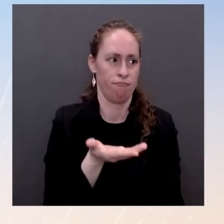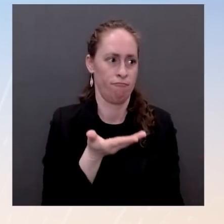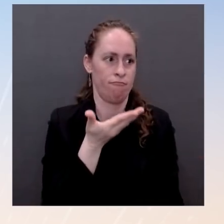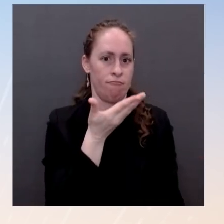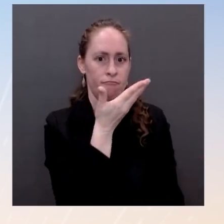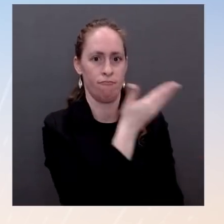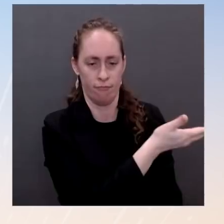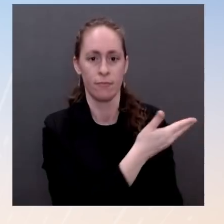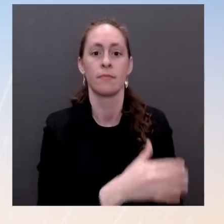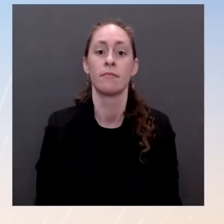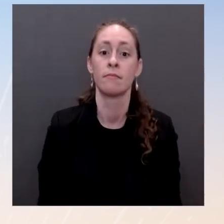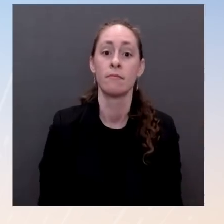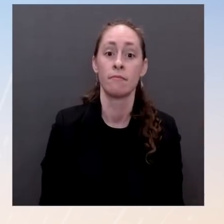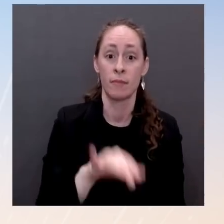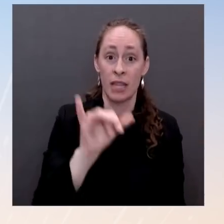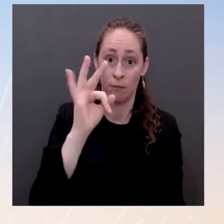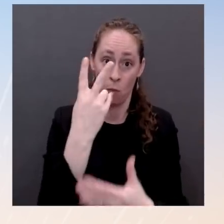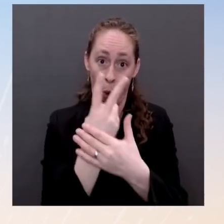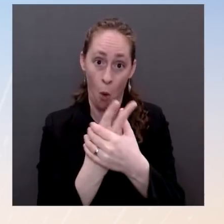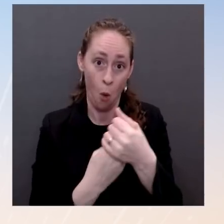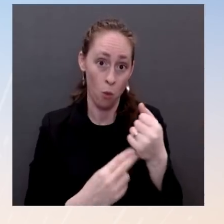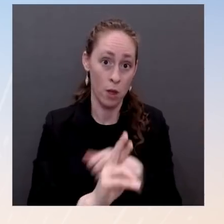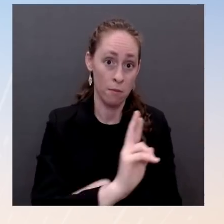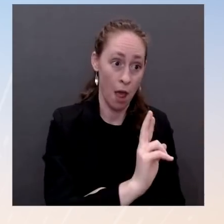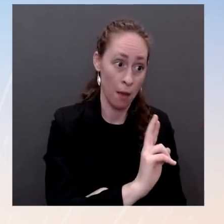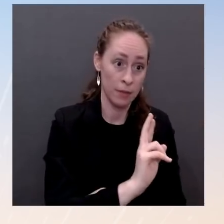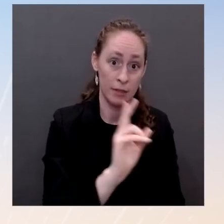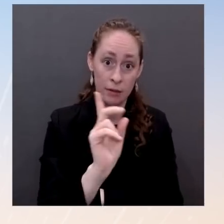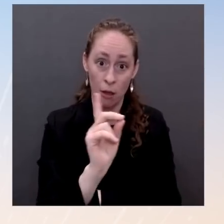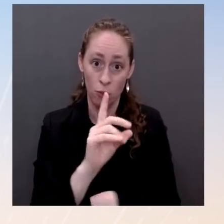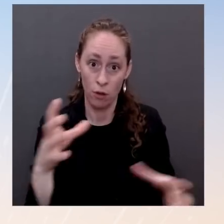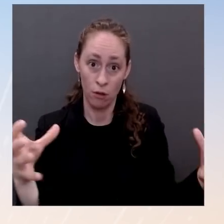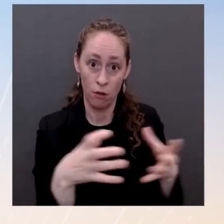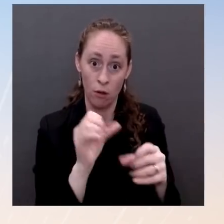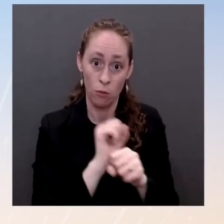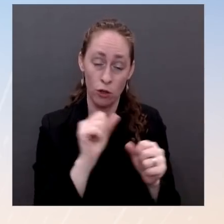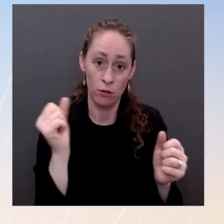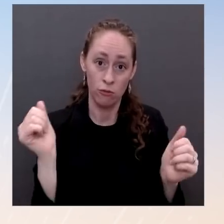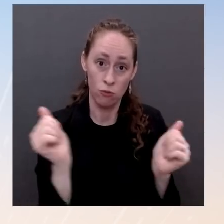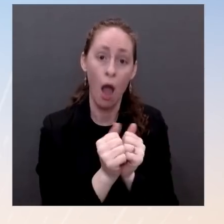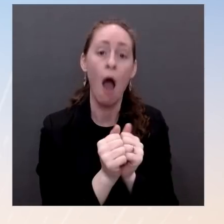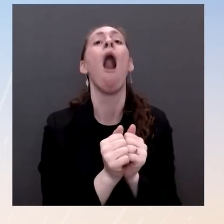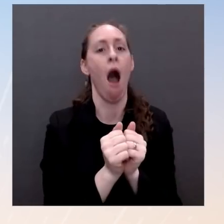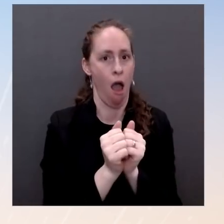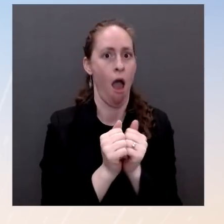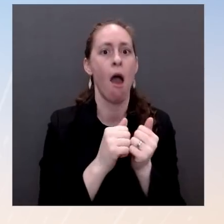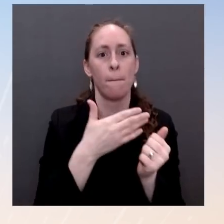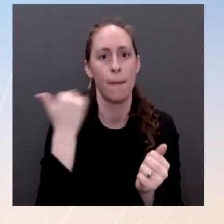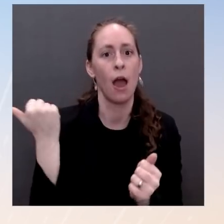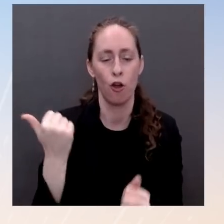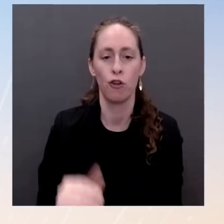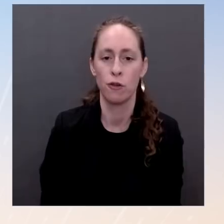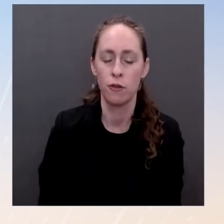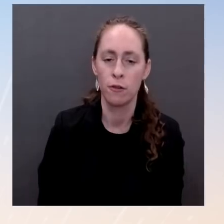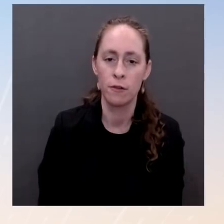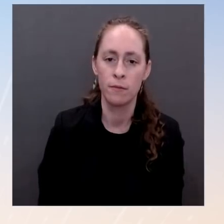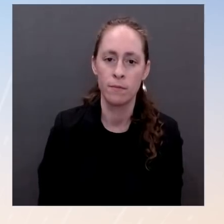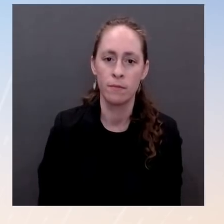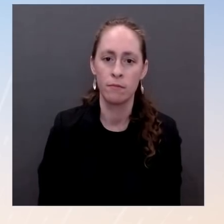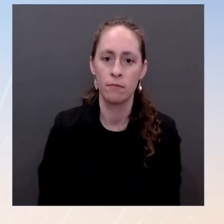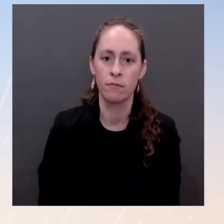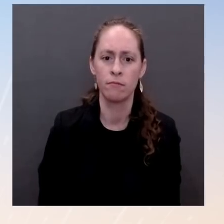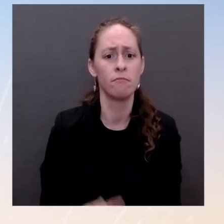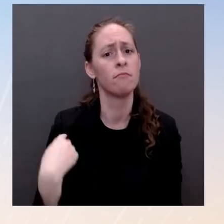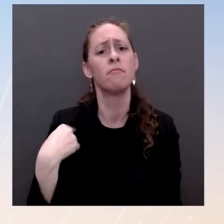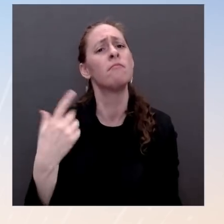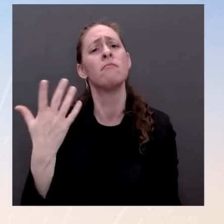moving forward. And as I conveyed to Jackie a few minutes ago, you know, our view continues to be that the crippling sanctions package we've designed is meant to